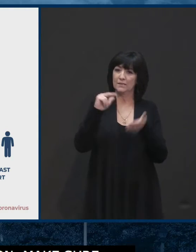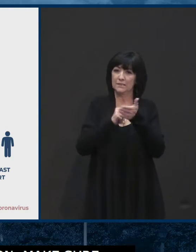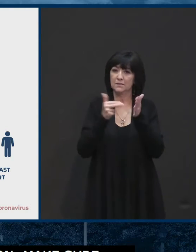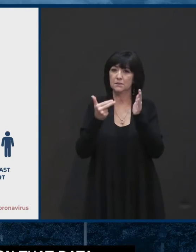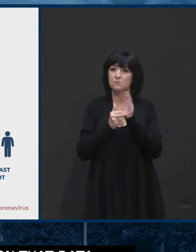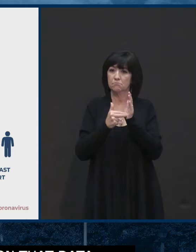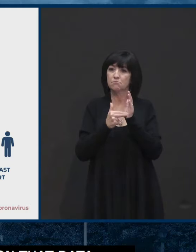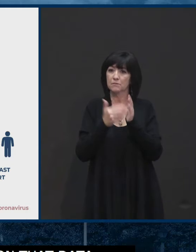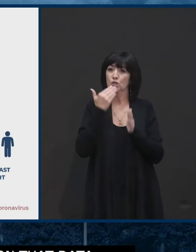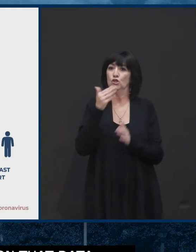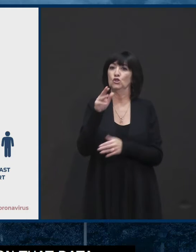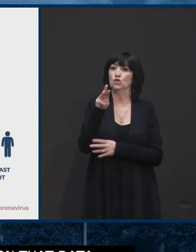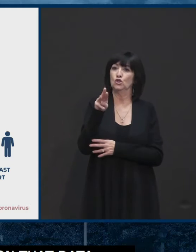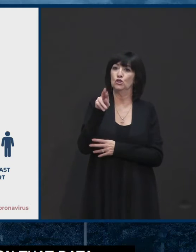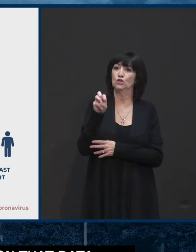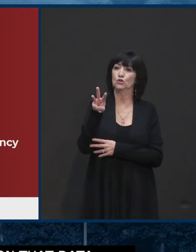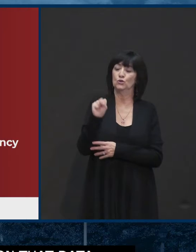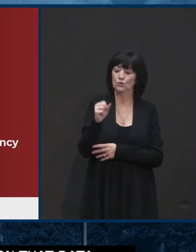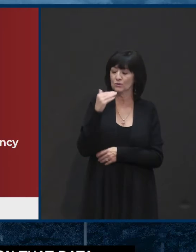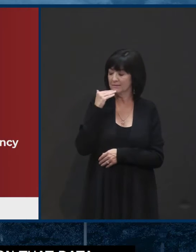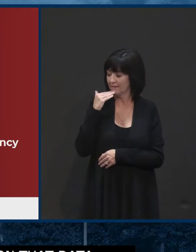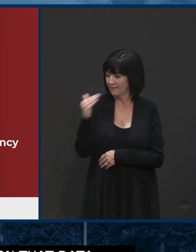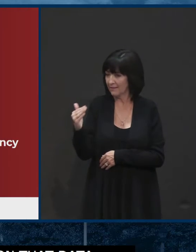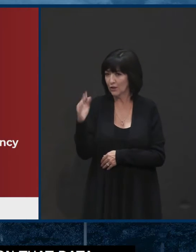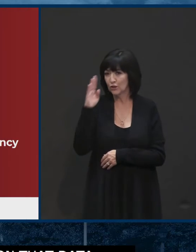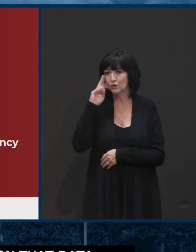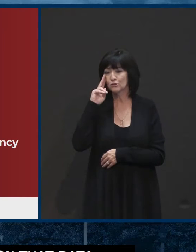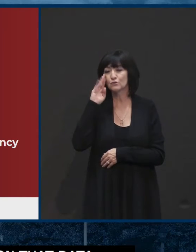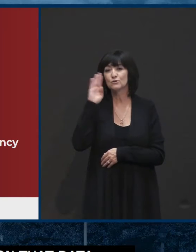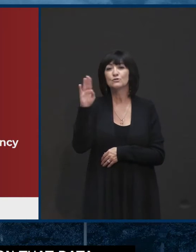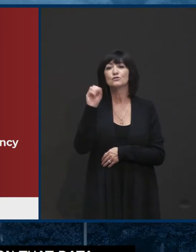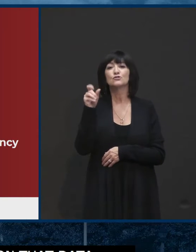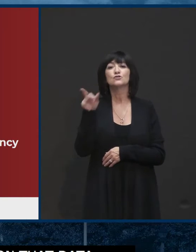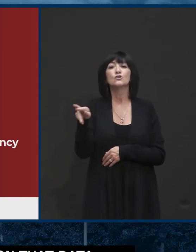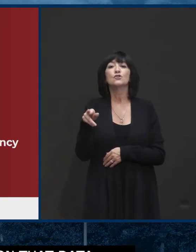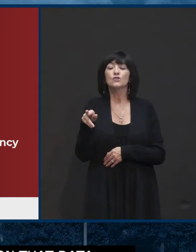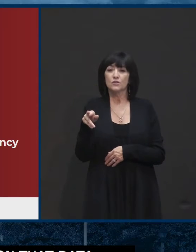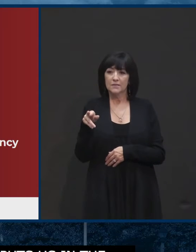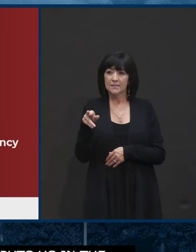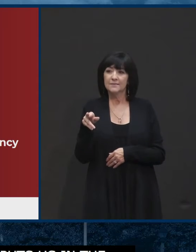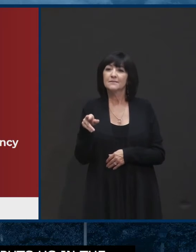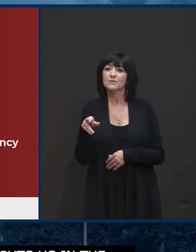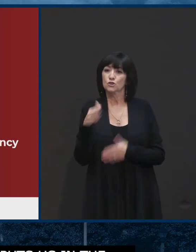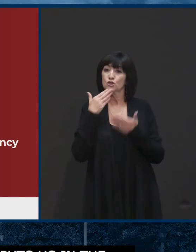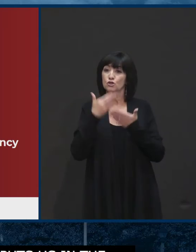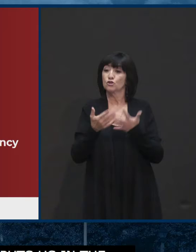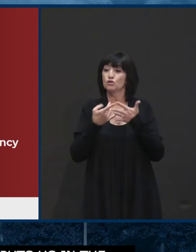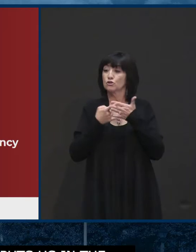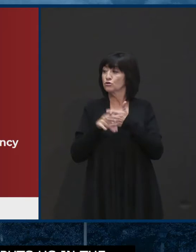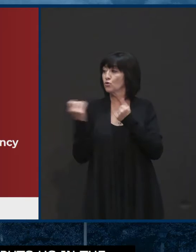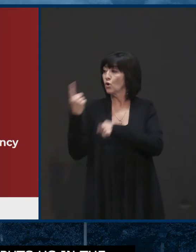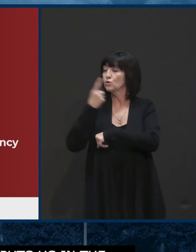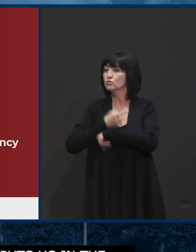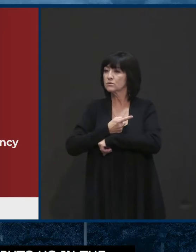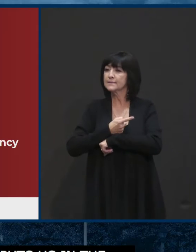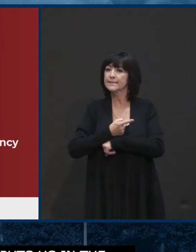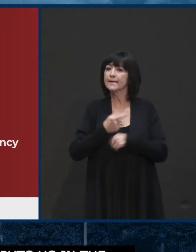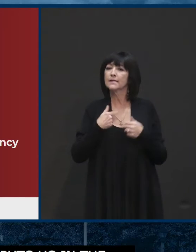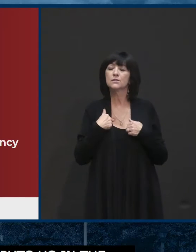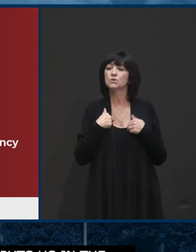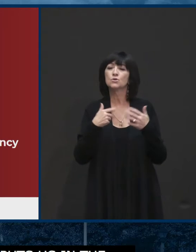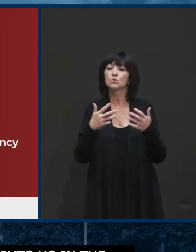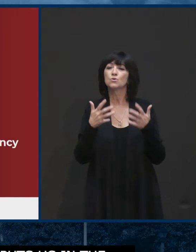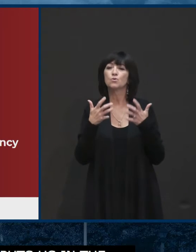It's good news, definitely. Thank you, sir. So going to start today, and usually go through the sites, but I think we want to go through just kind of